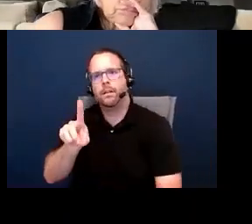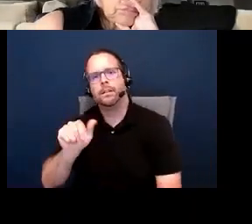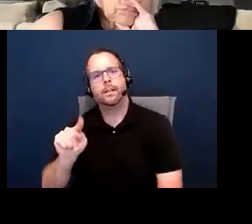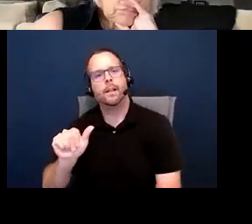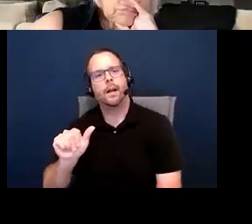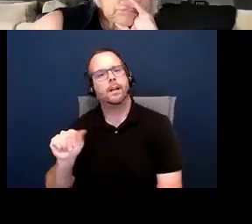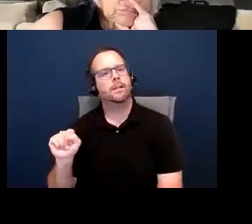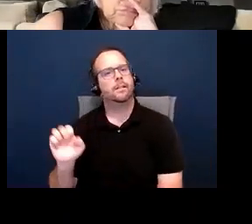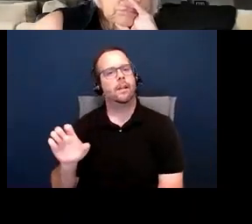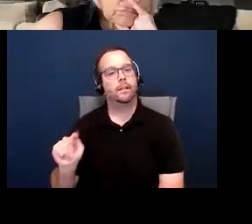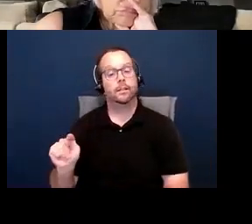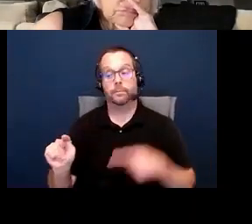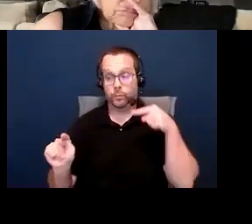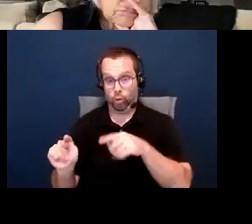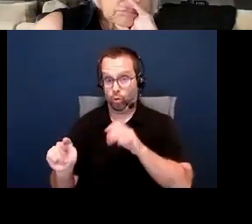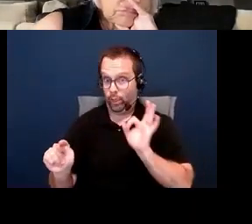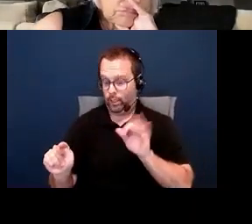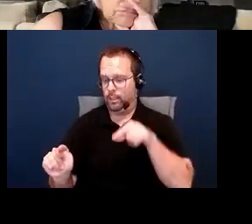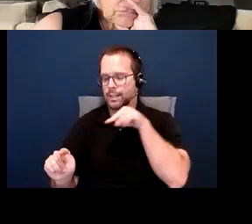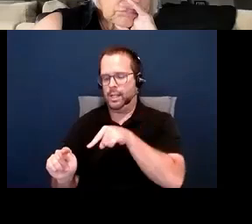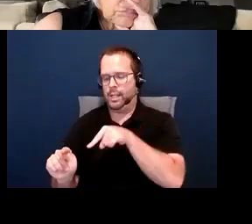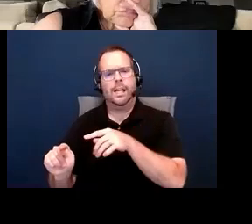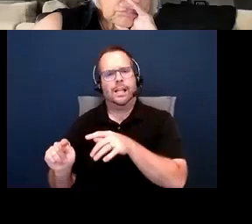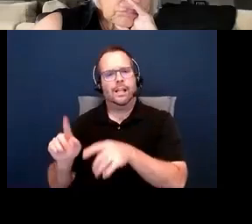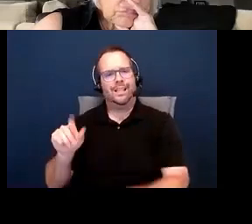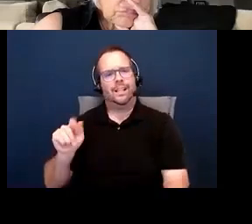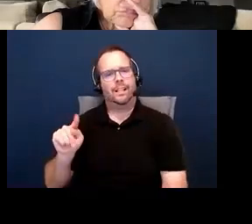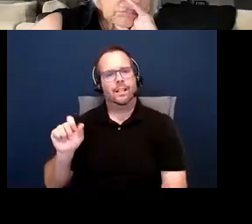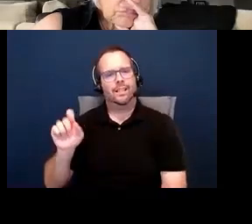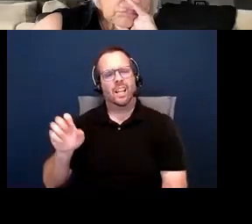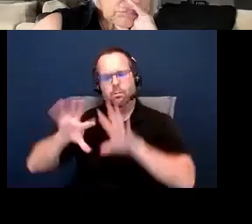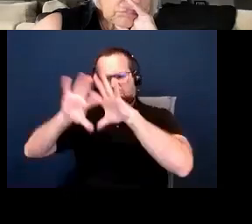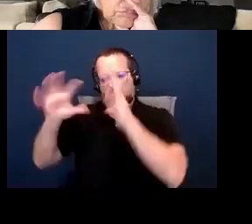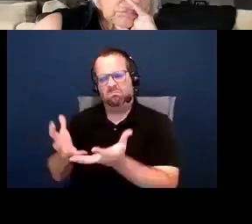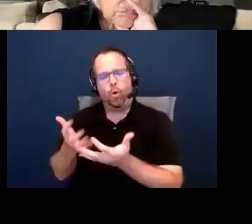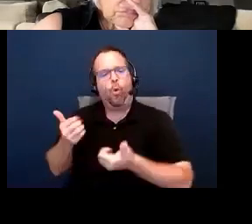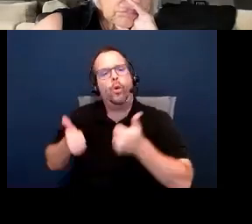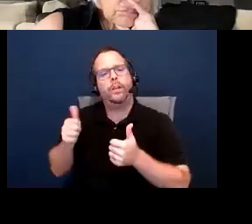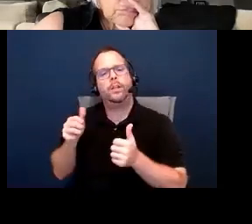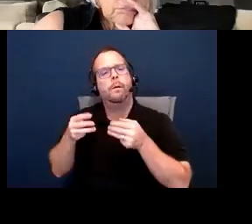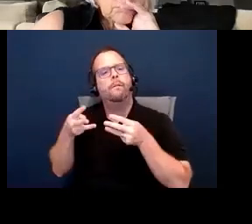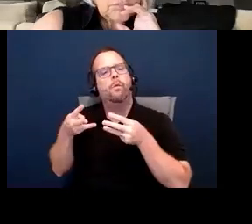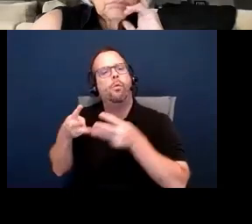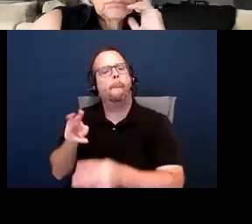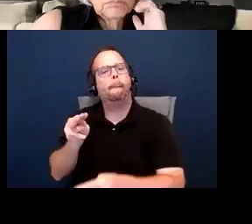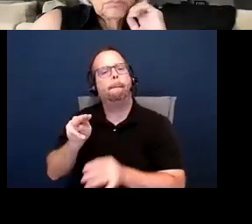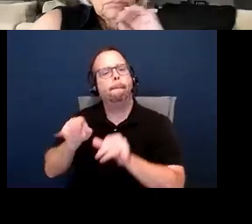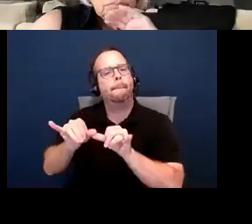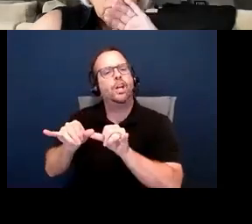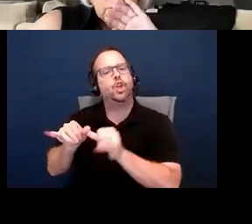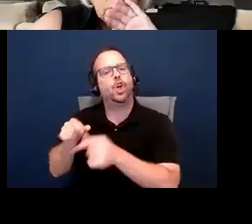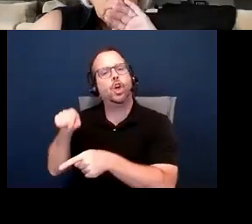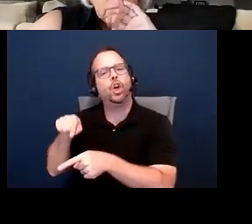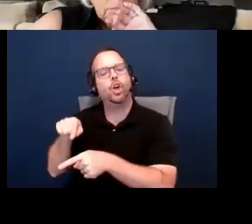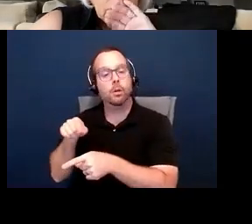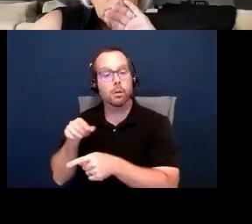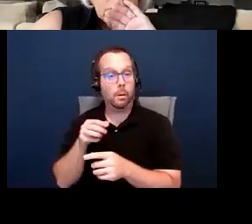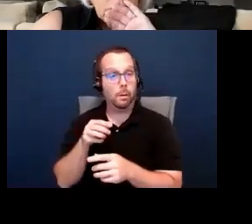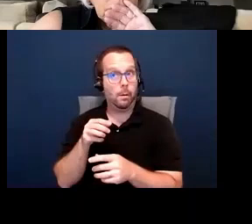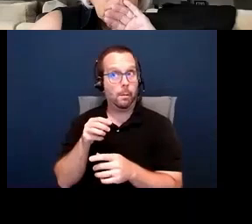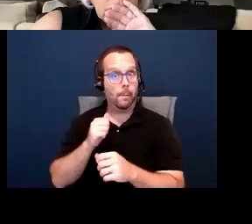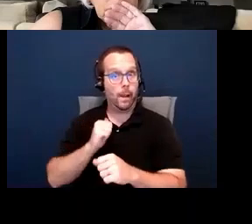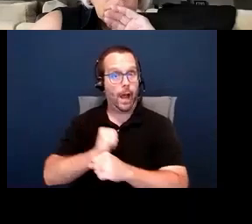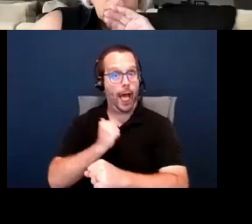which measures in the data set are you using? And is it, if so, for example, if there's a mathematics that we're clear, is it Algebra